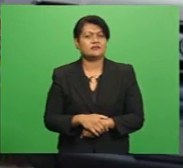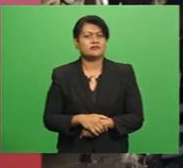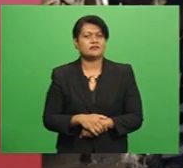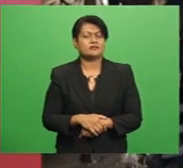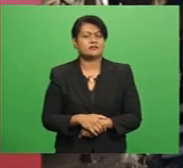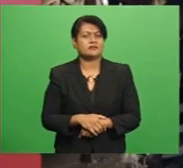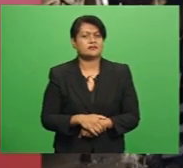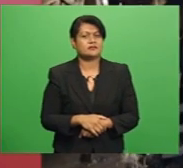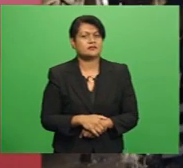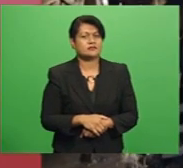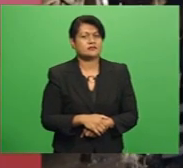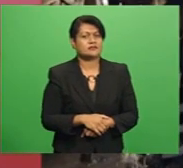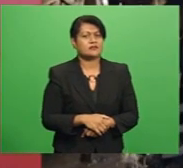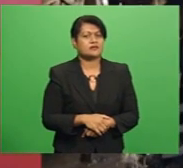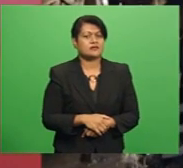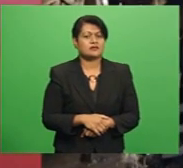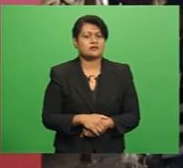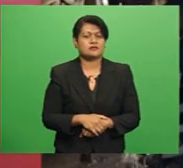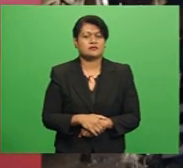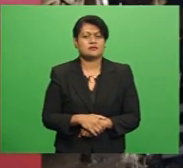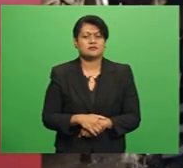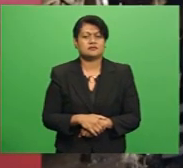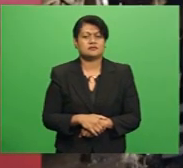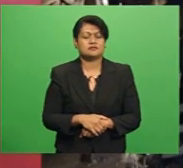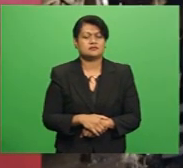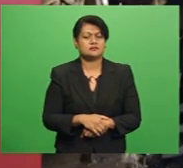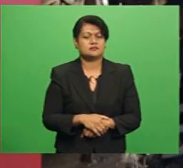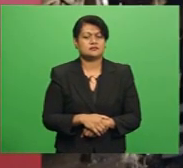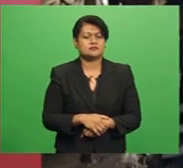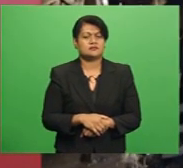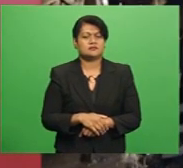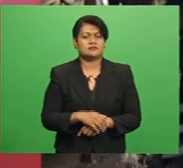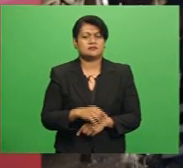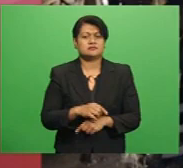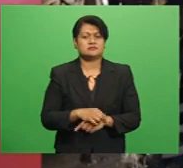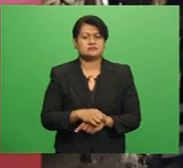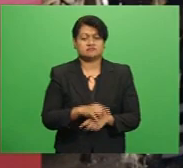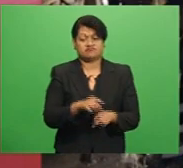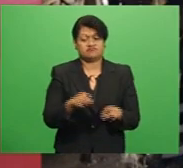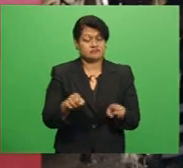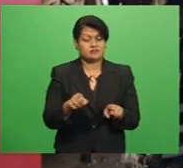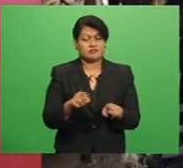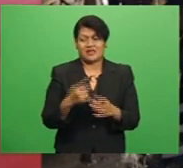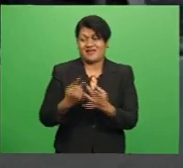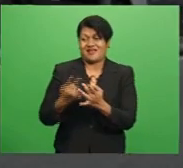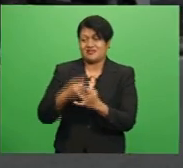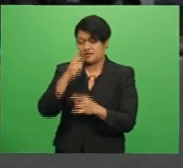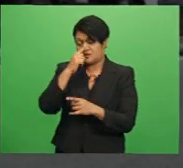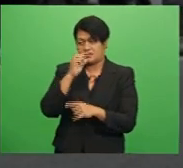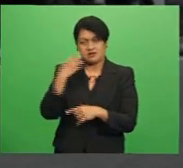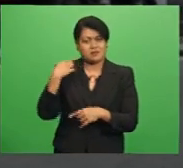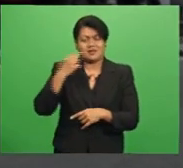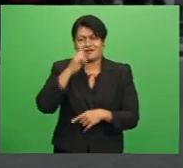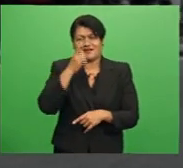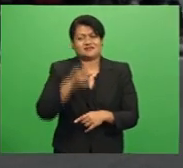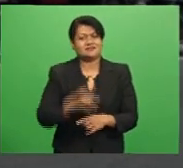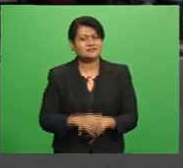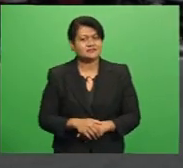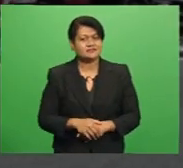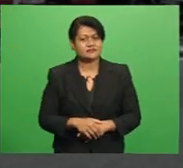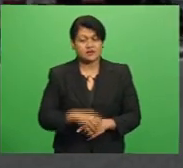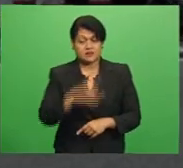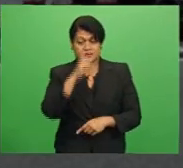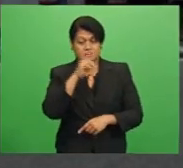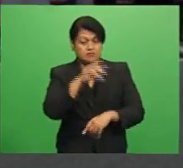As long as none of the exclusions apply, then there will be an entitlement to compensation. Police are urging motorists